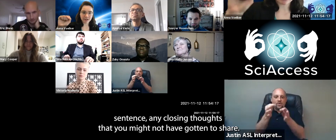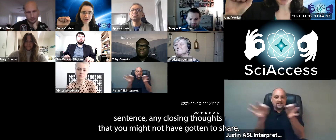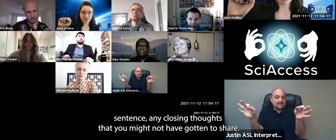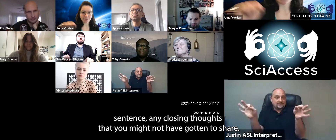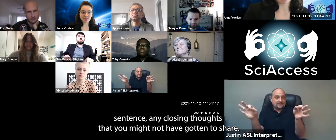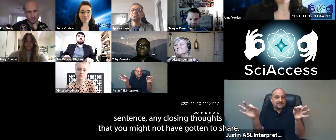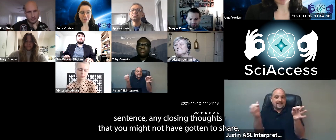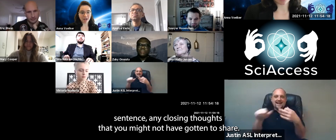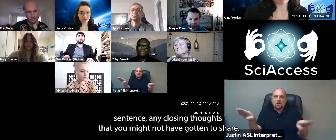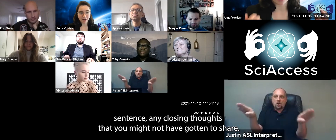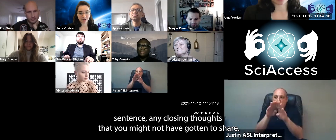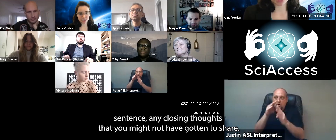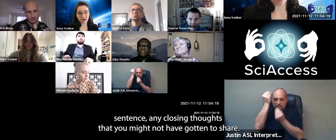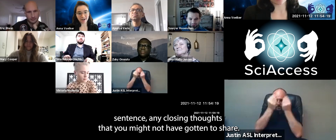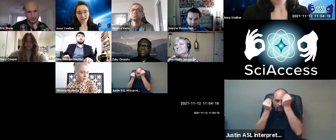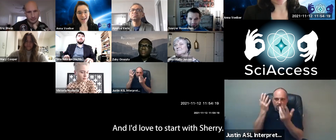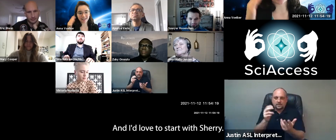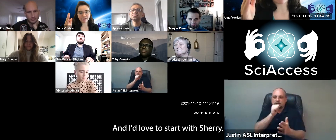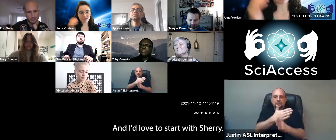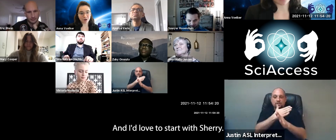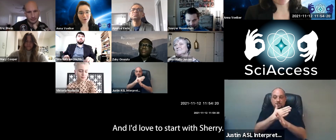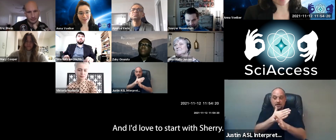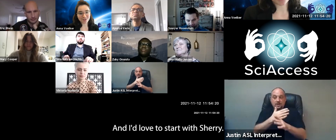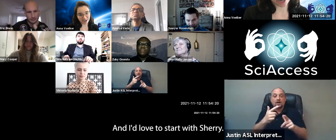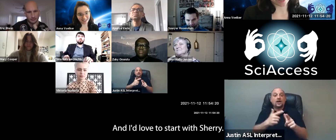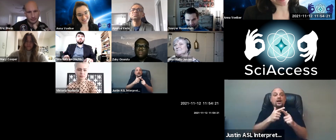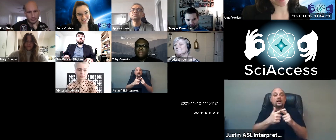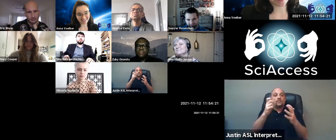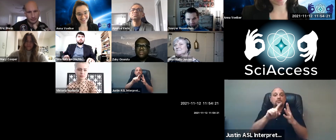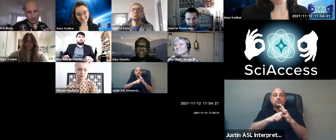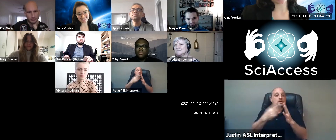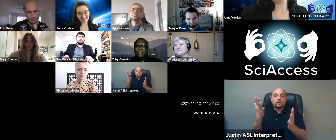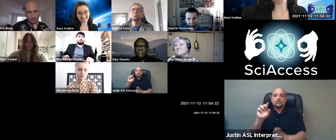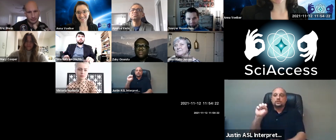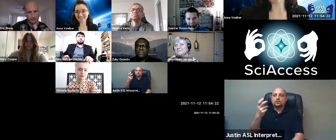any closing thoughts that you might not have gotten to share. And I'd love to start with Sherry.